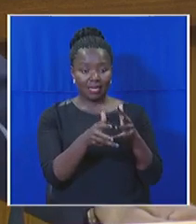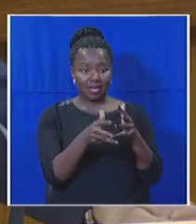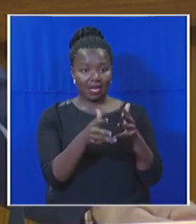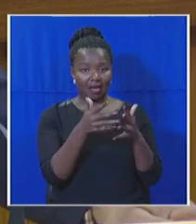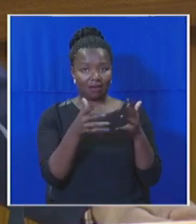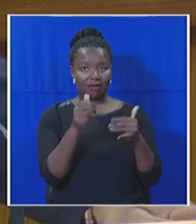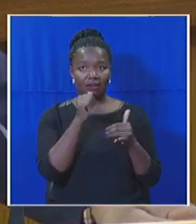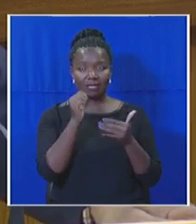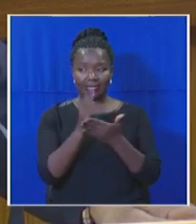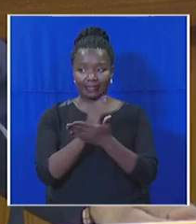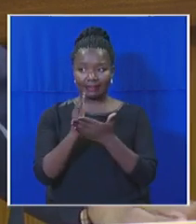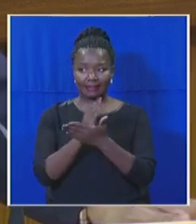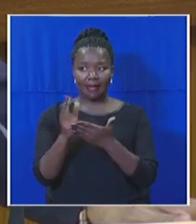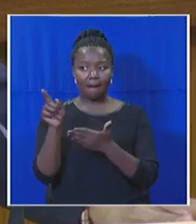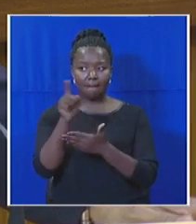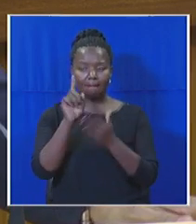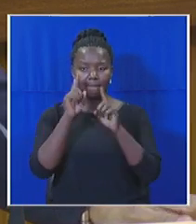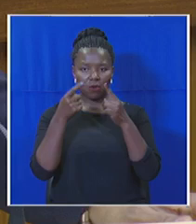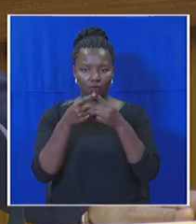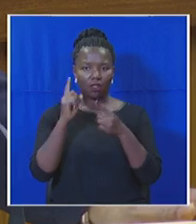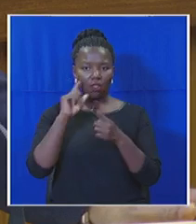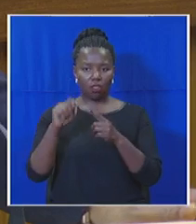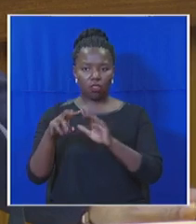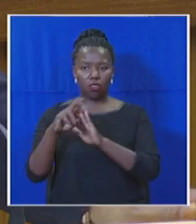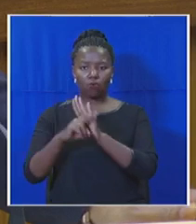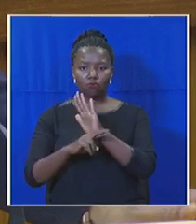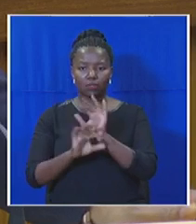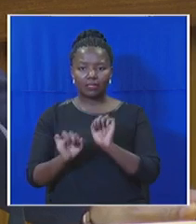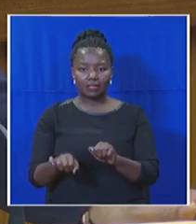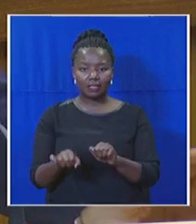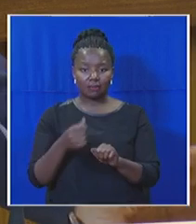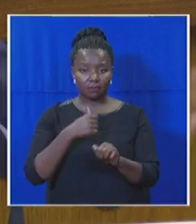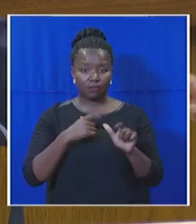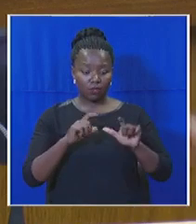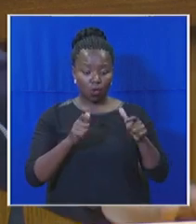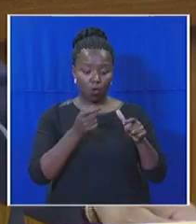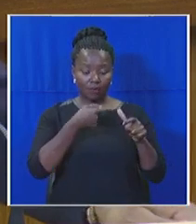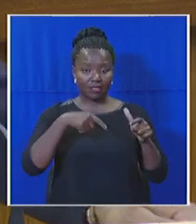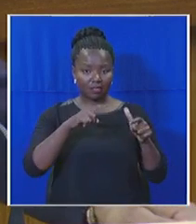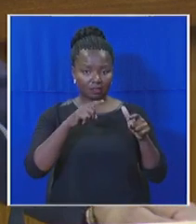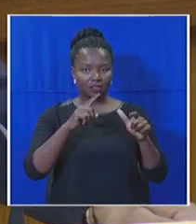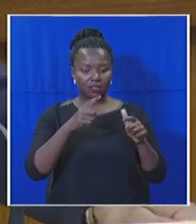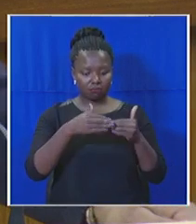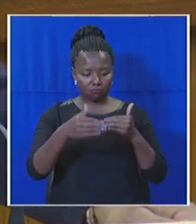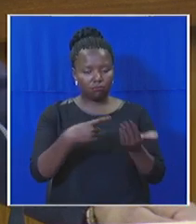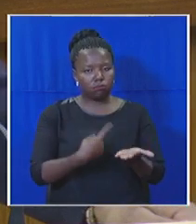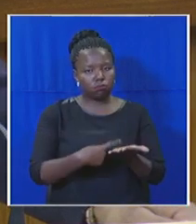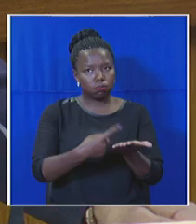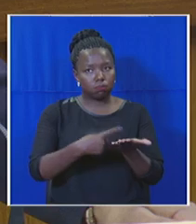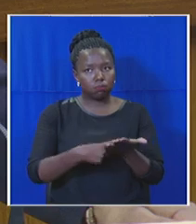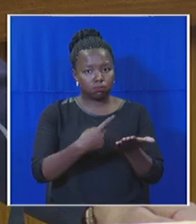wrong tendencies is going to be addressed by the Commission. That's some of the issues that will be